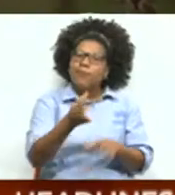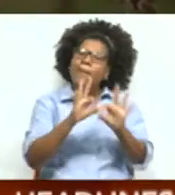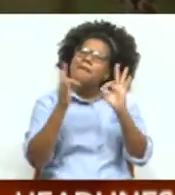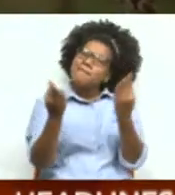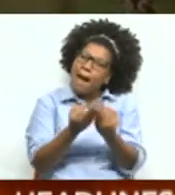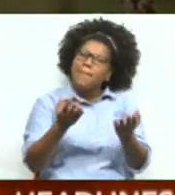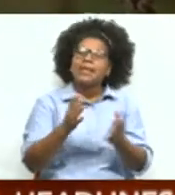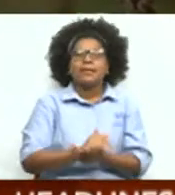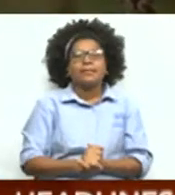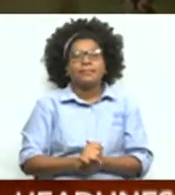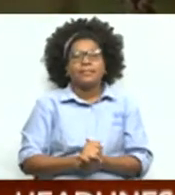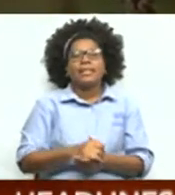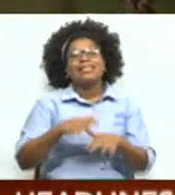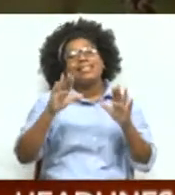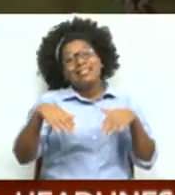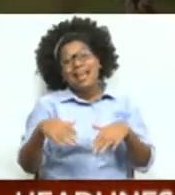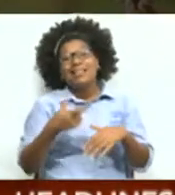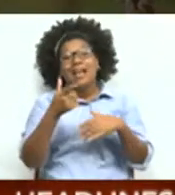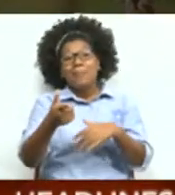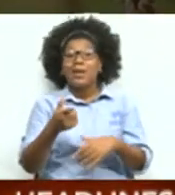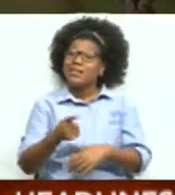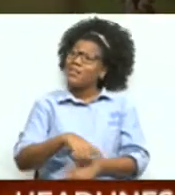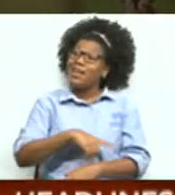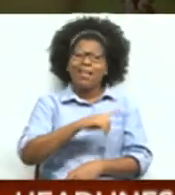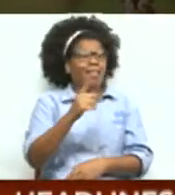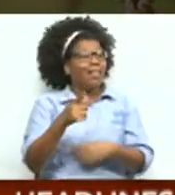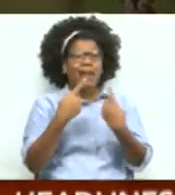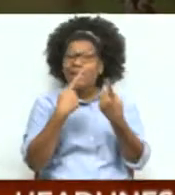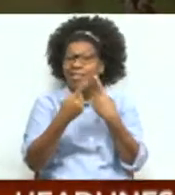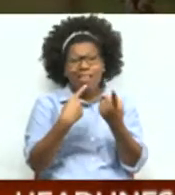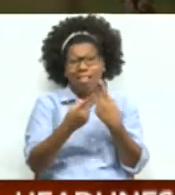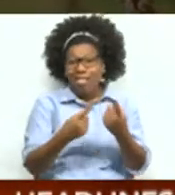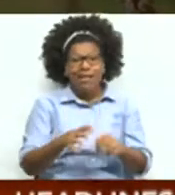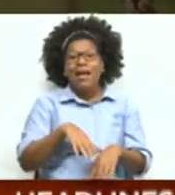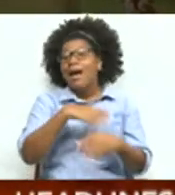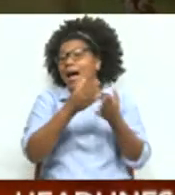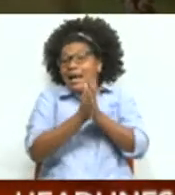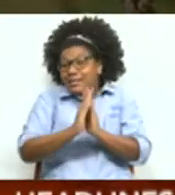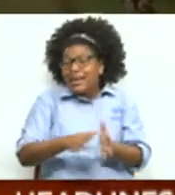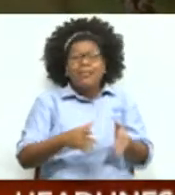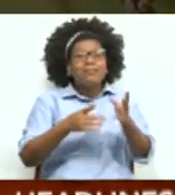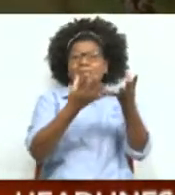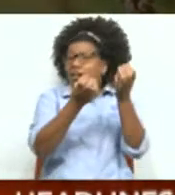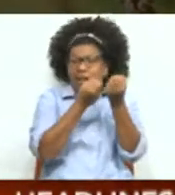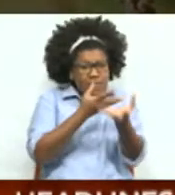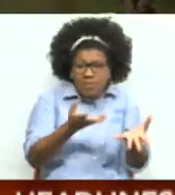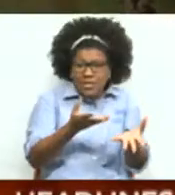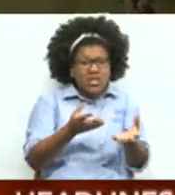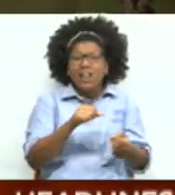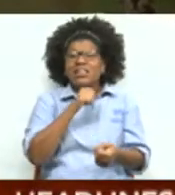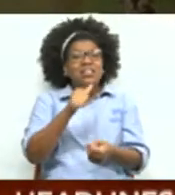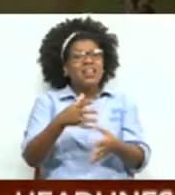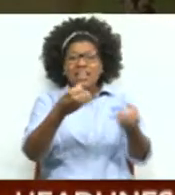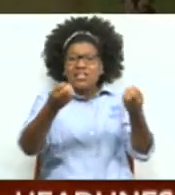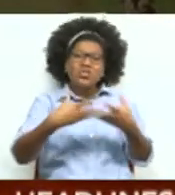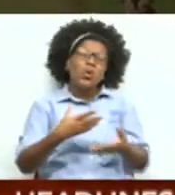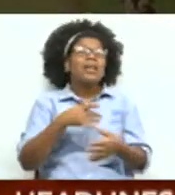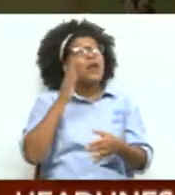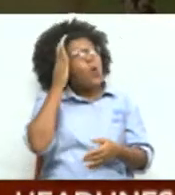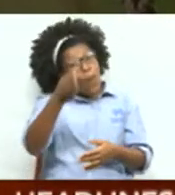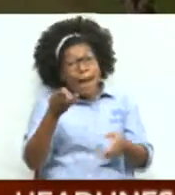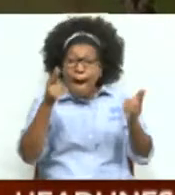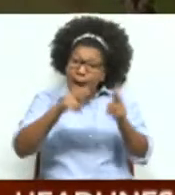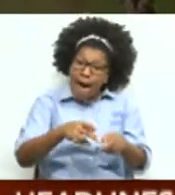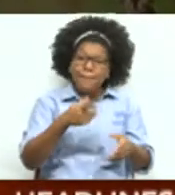been constantly given a runaround, asking for information and only been told that it is being finalized. It is almost